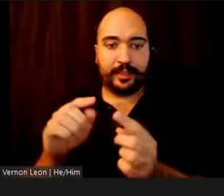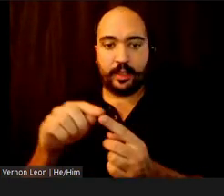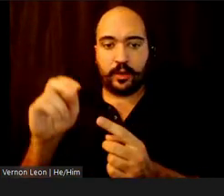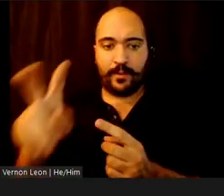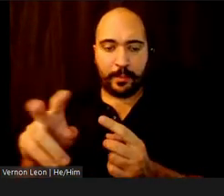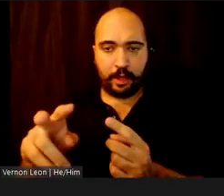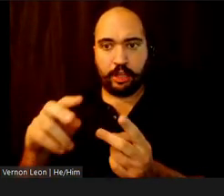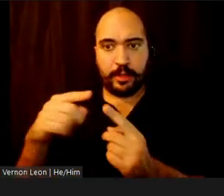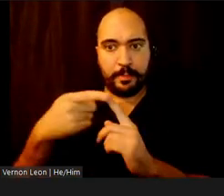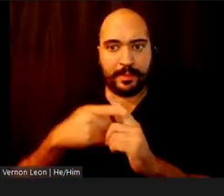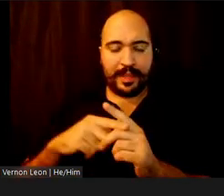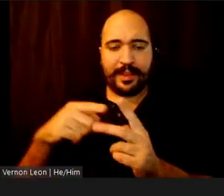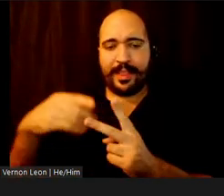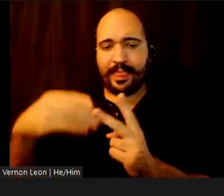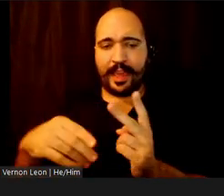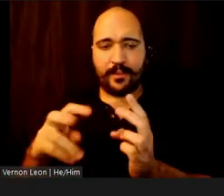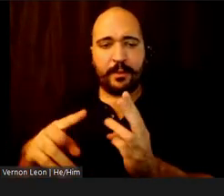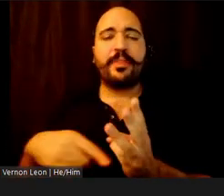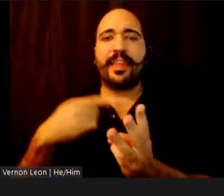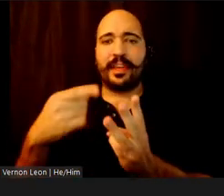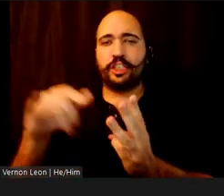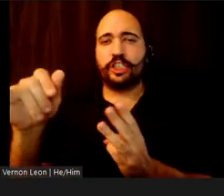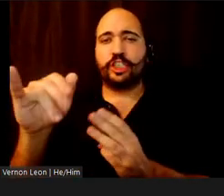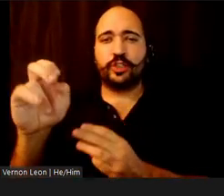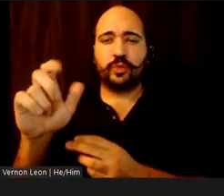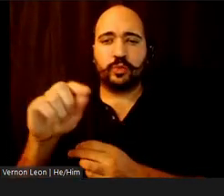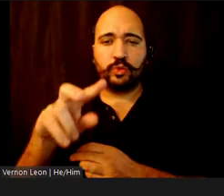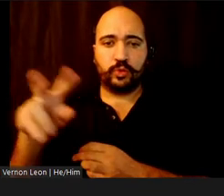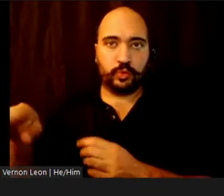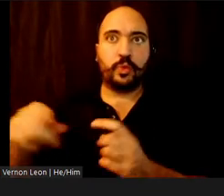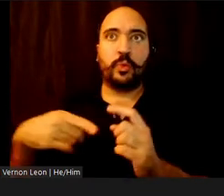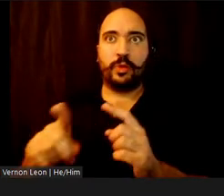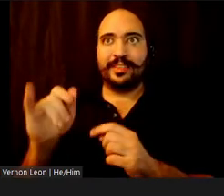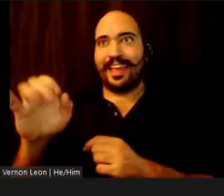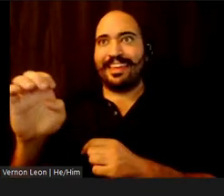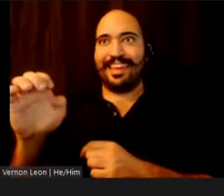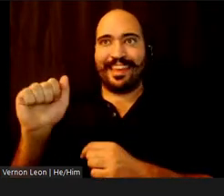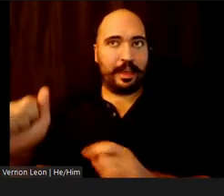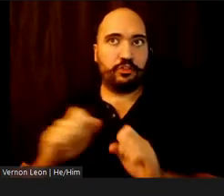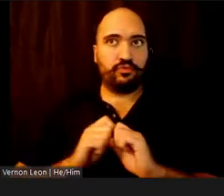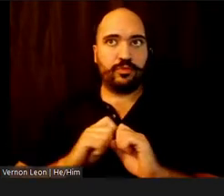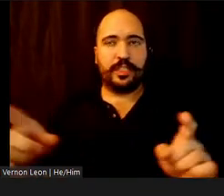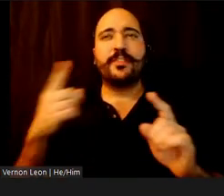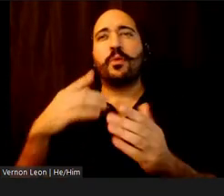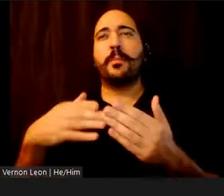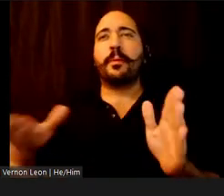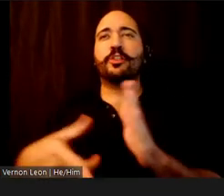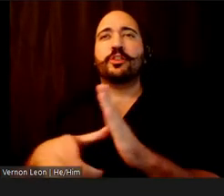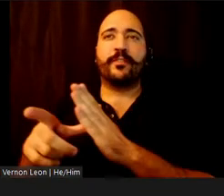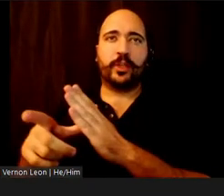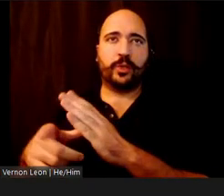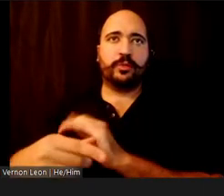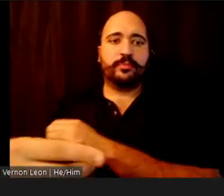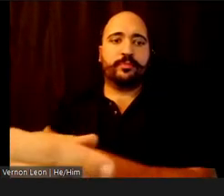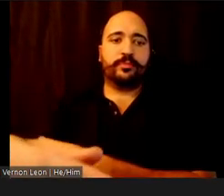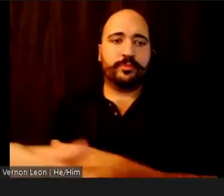in 2022, once the environmental assessment has been released for public review. Thank you.